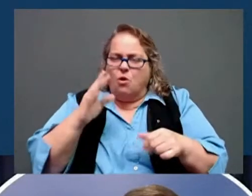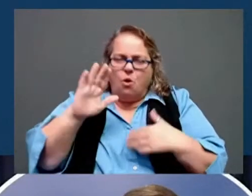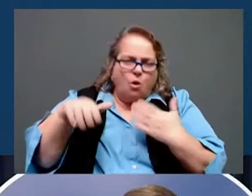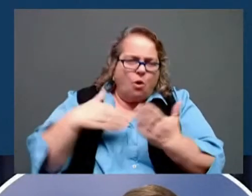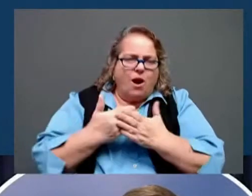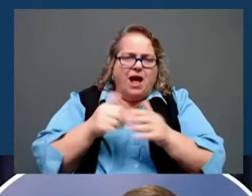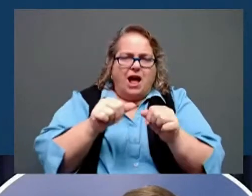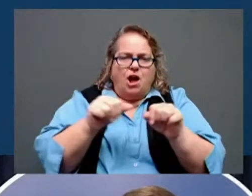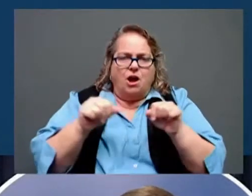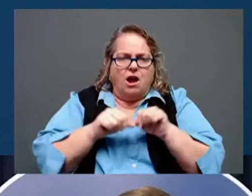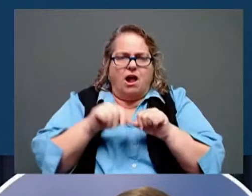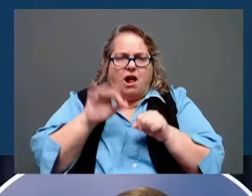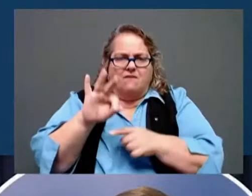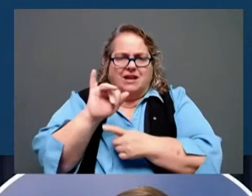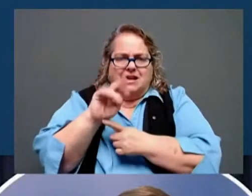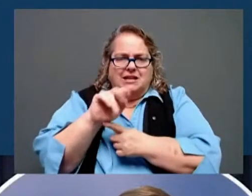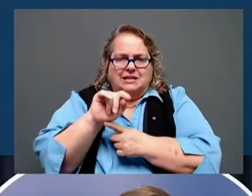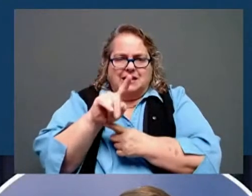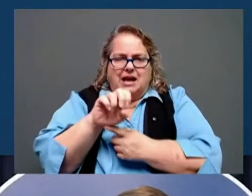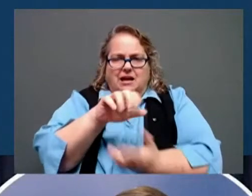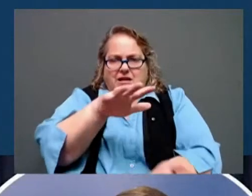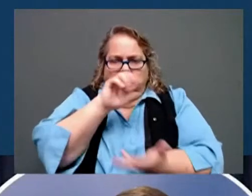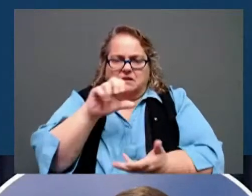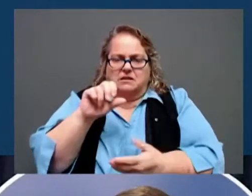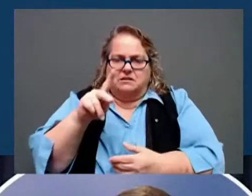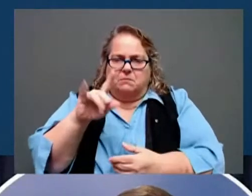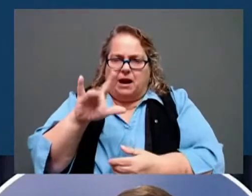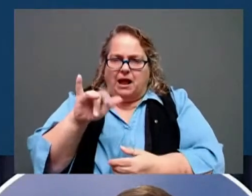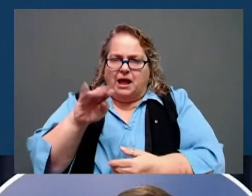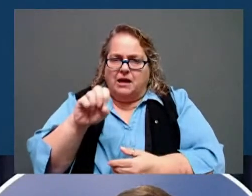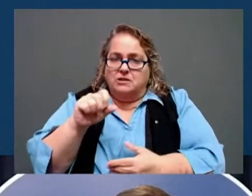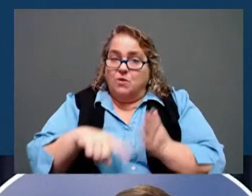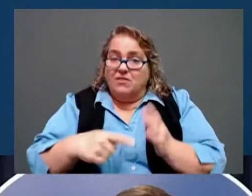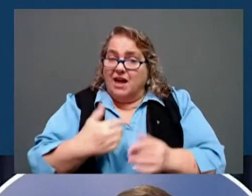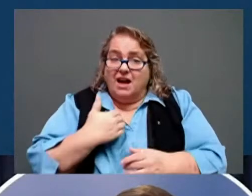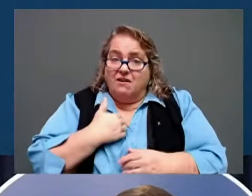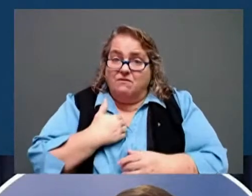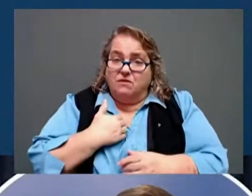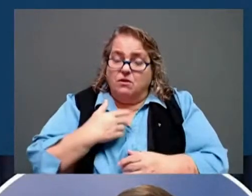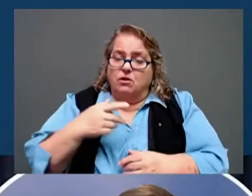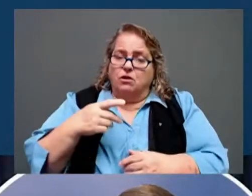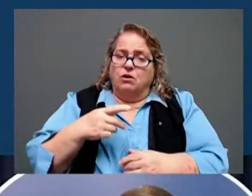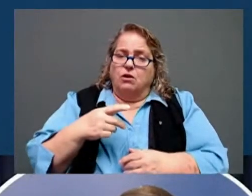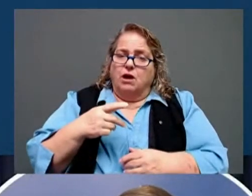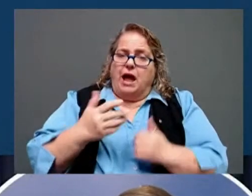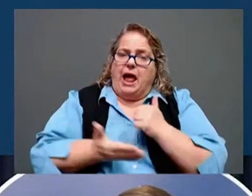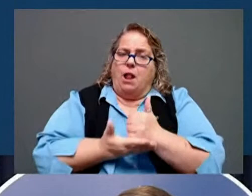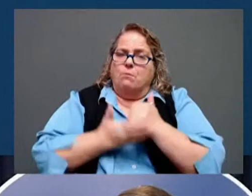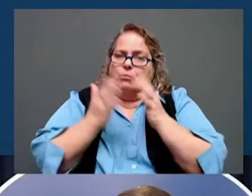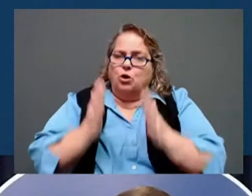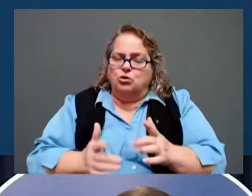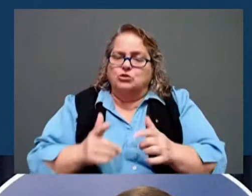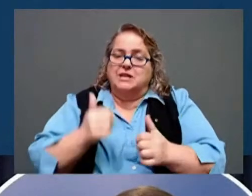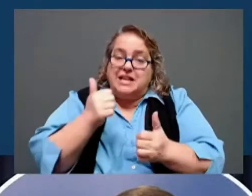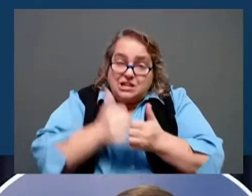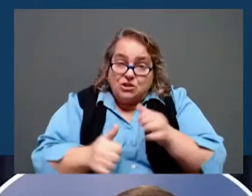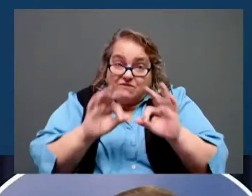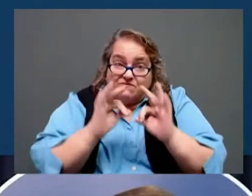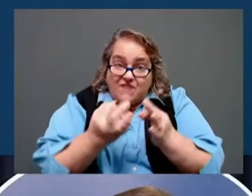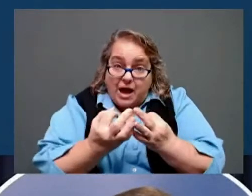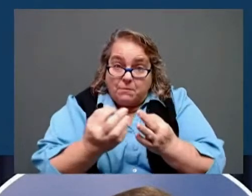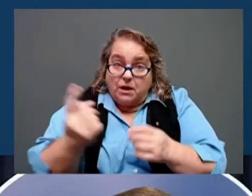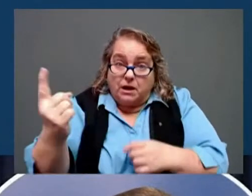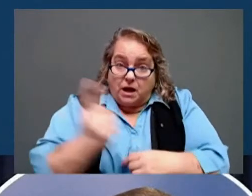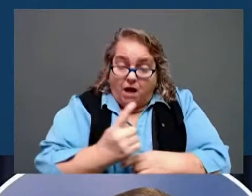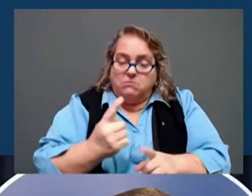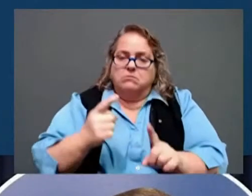intake just for supplies. Then you know what they had? They had personalized helpers to go around with each family coming in just to help them